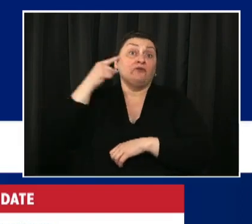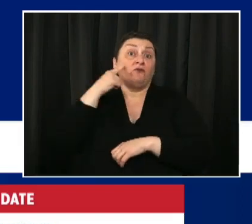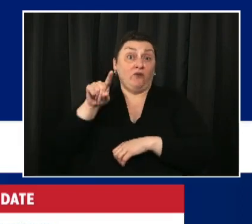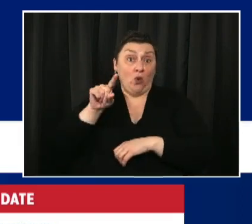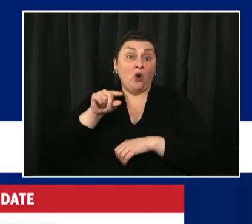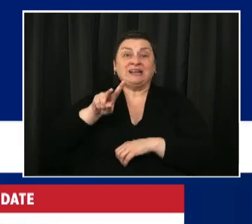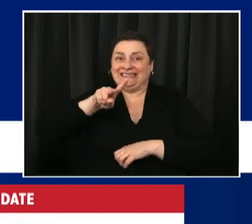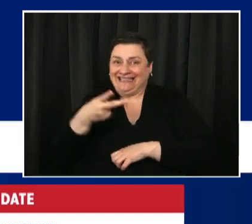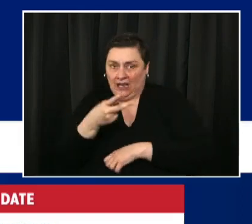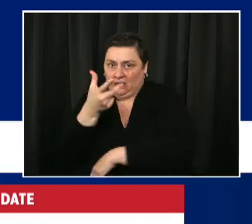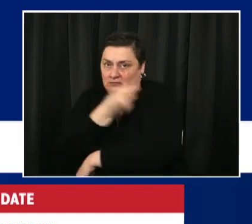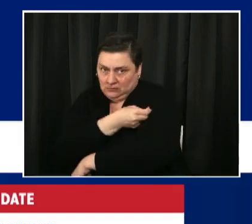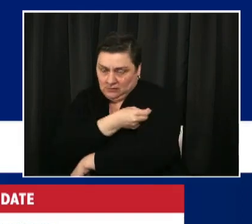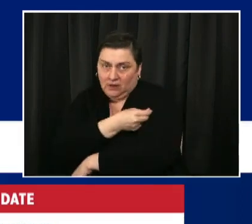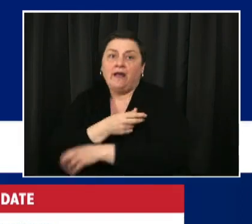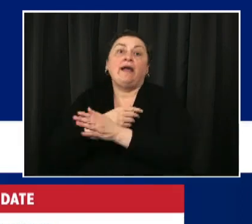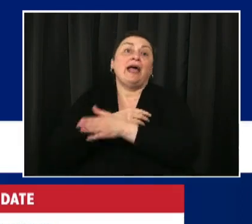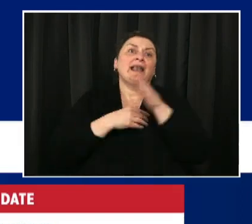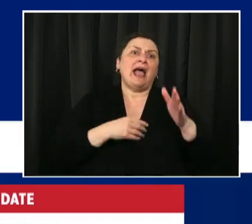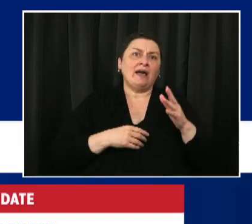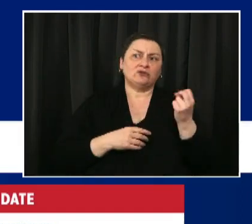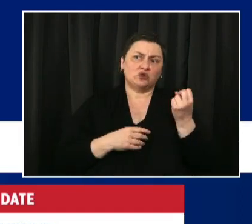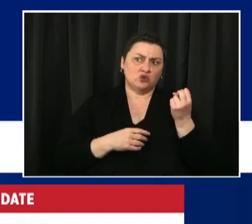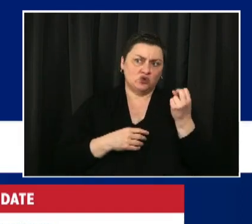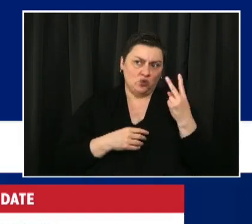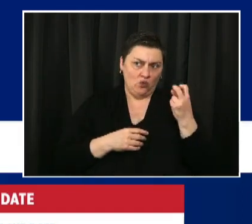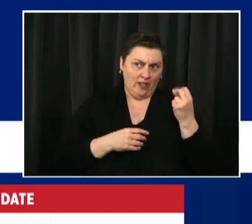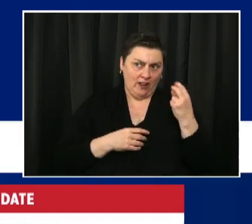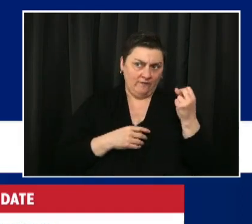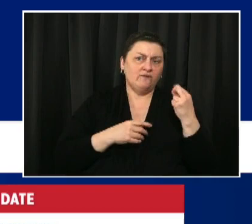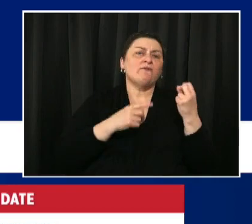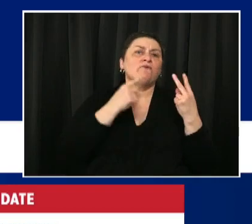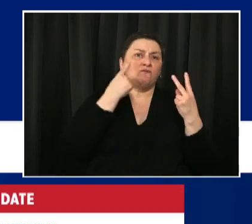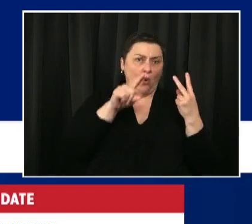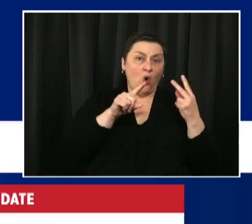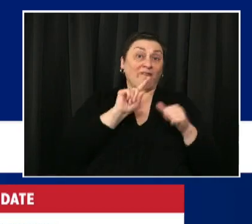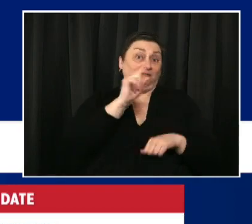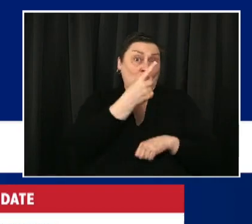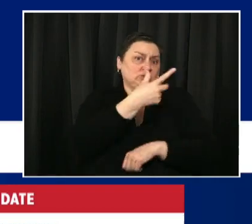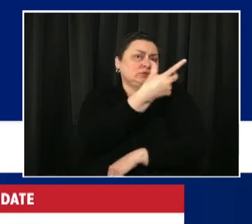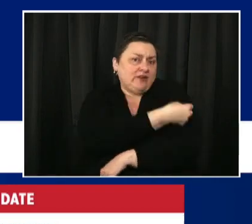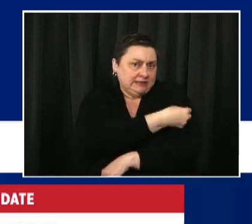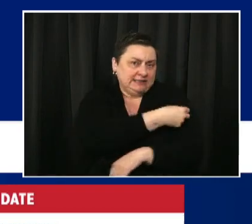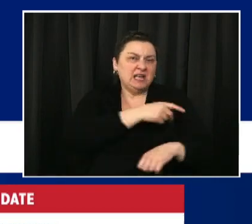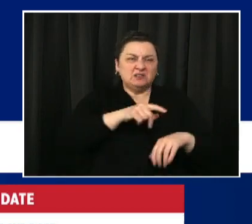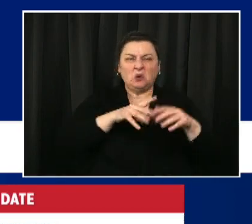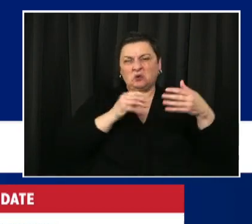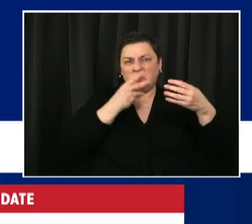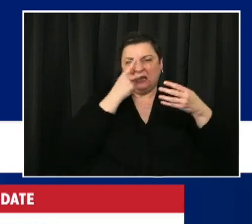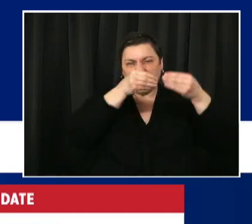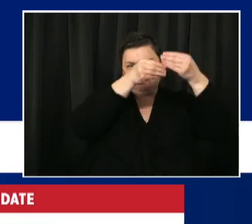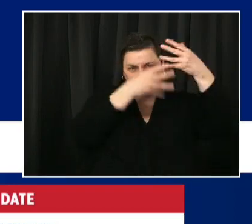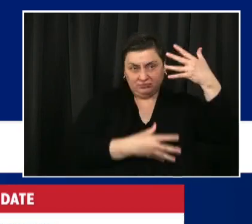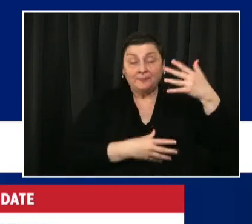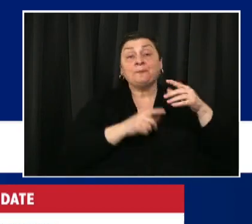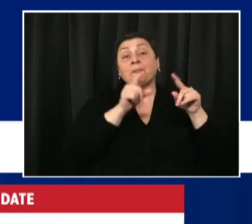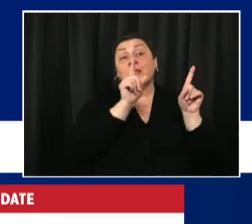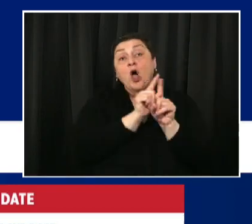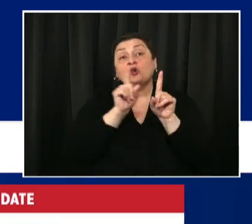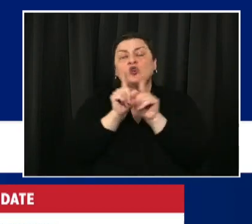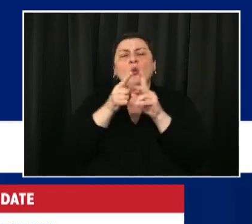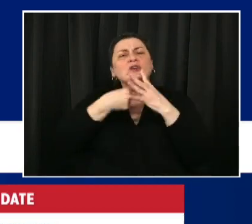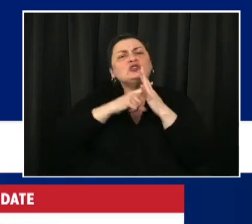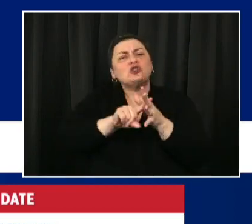are all being rescheduled, and you can see where you can get that. We are also rapidly in the process of launching the state